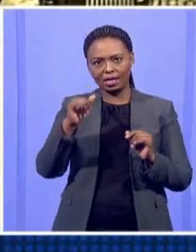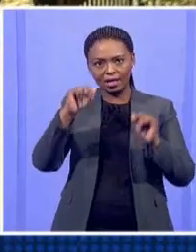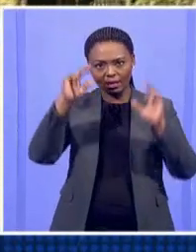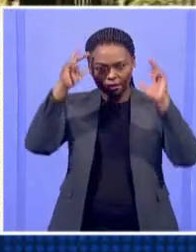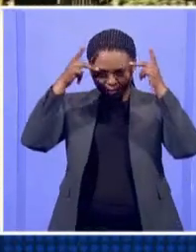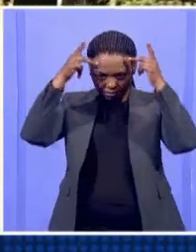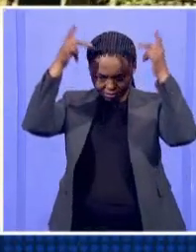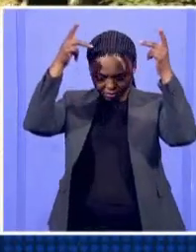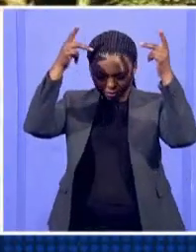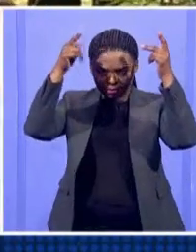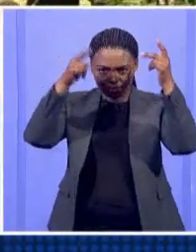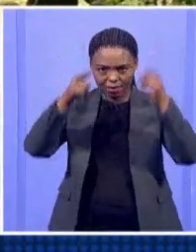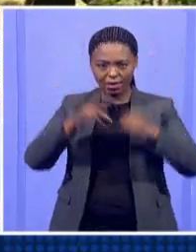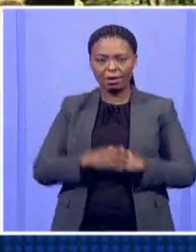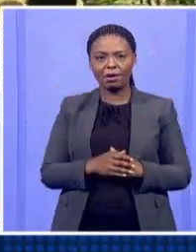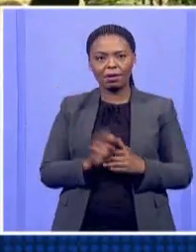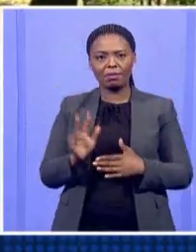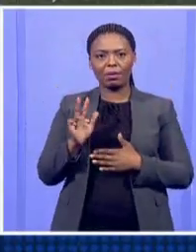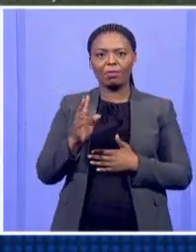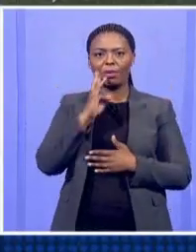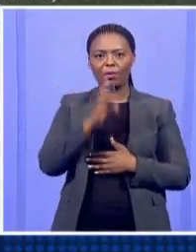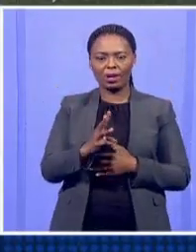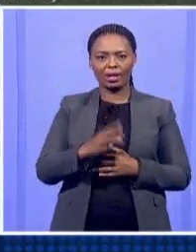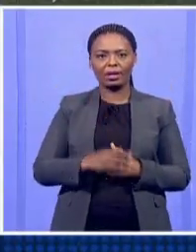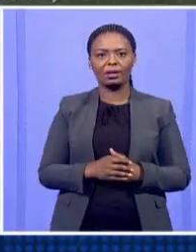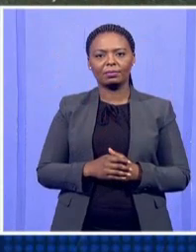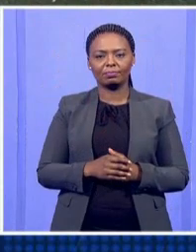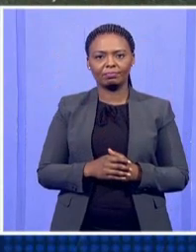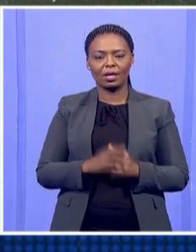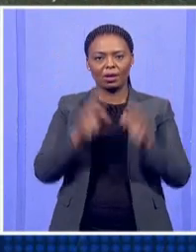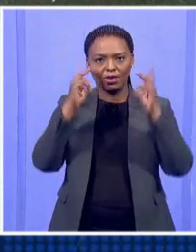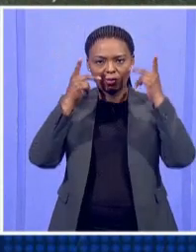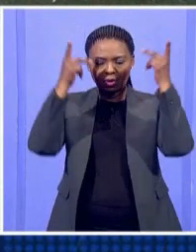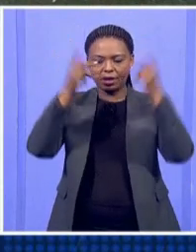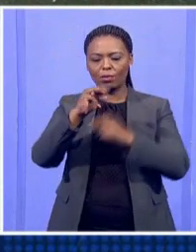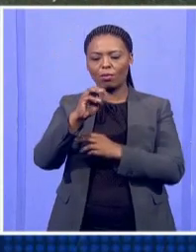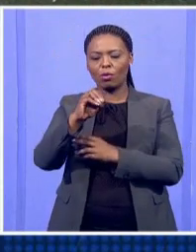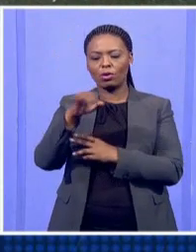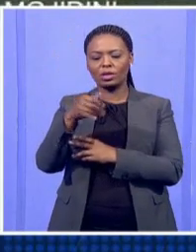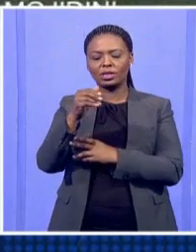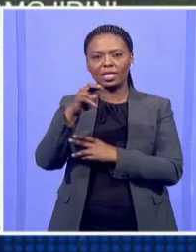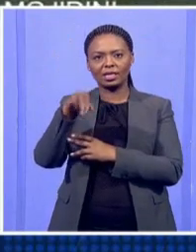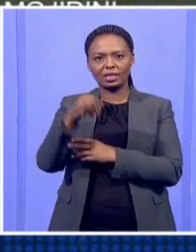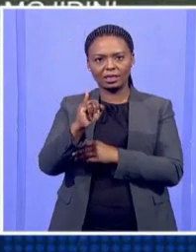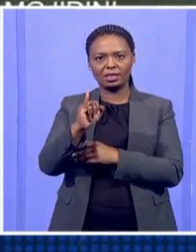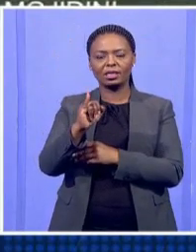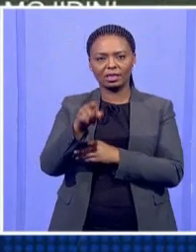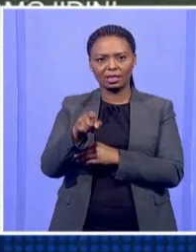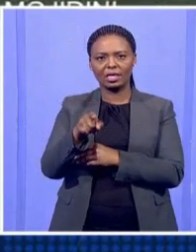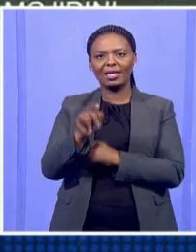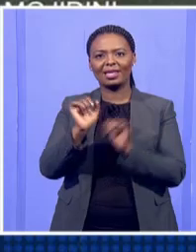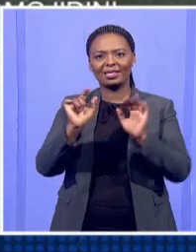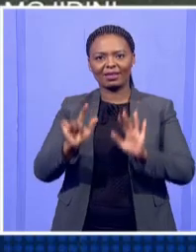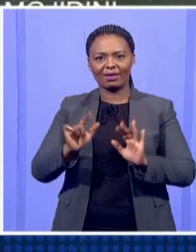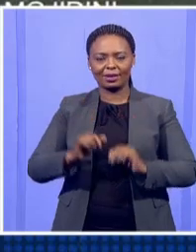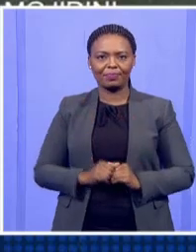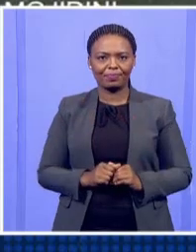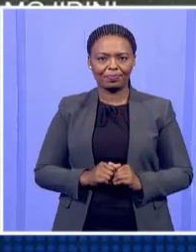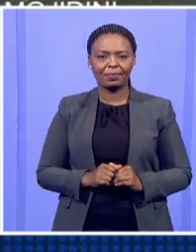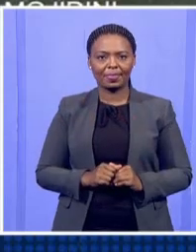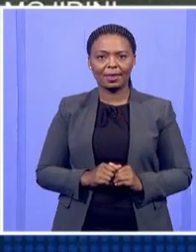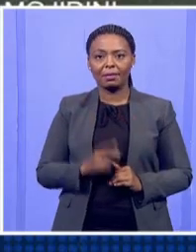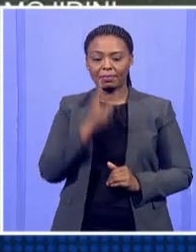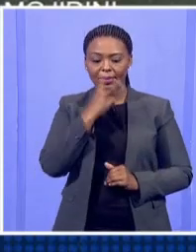7th. So at this point, Naledi, it's very interesting. We'll monitor the court processes on Monday, but we'll also reach out to